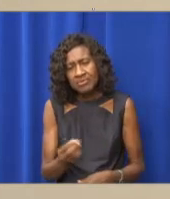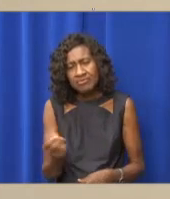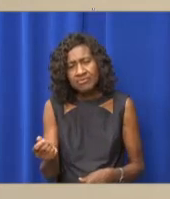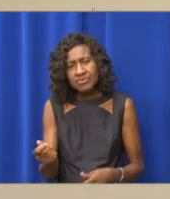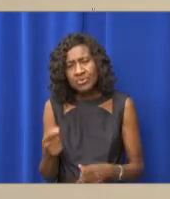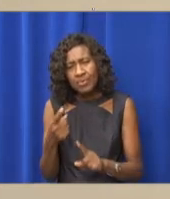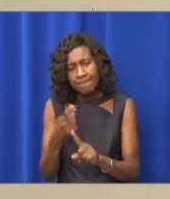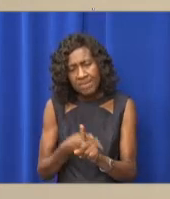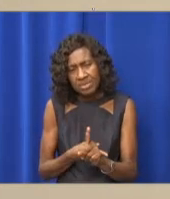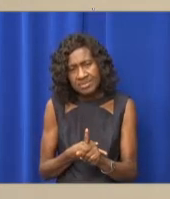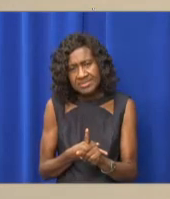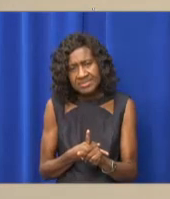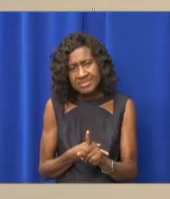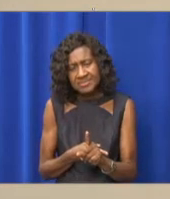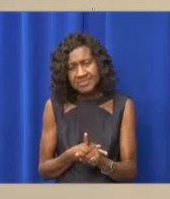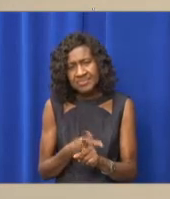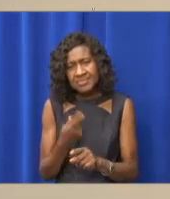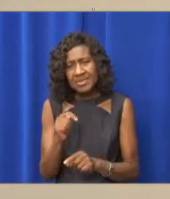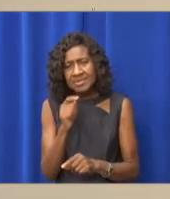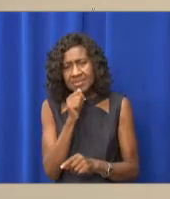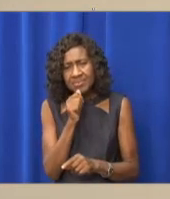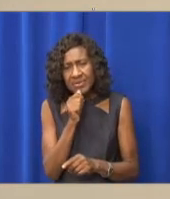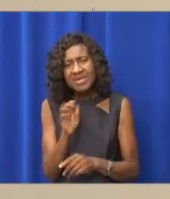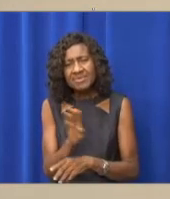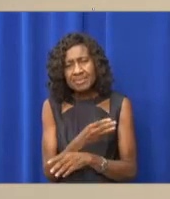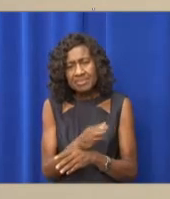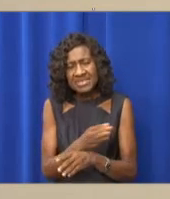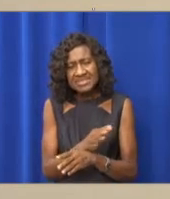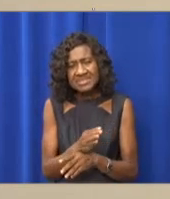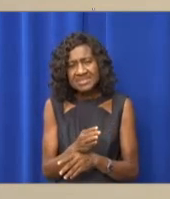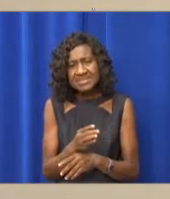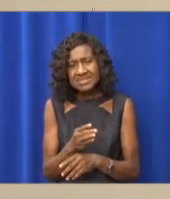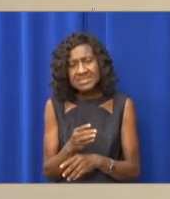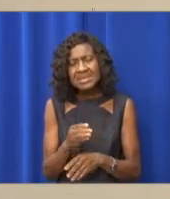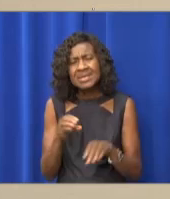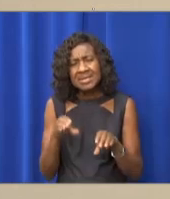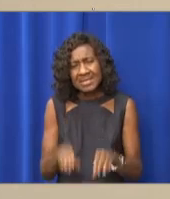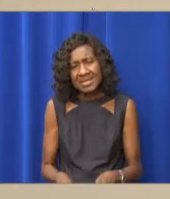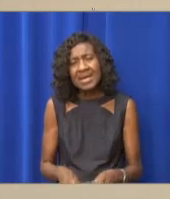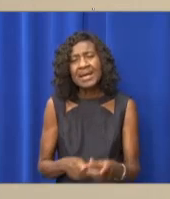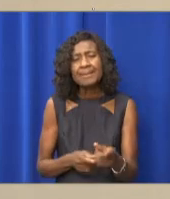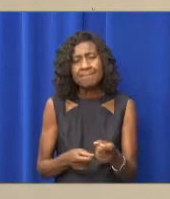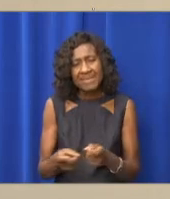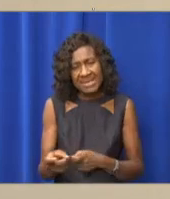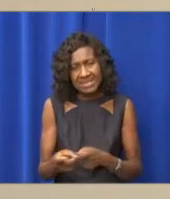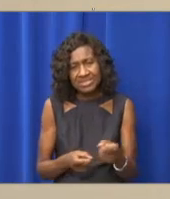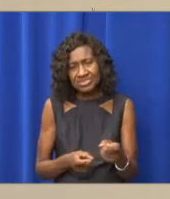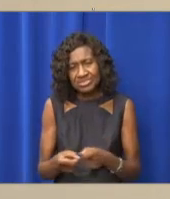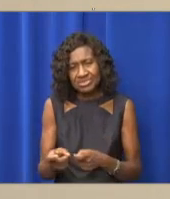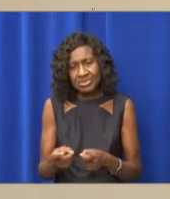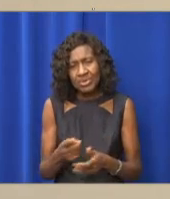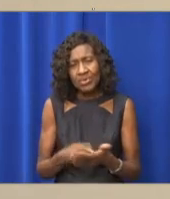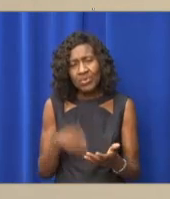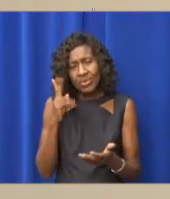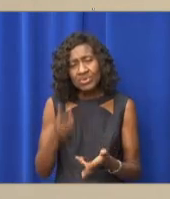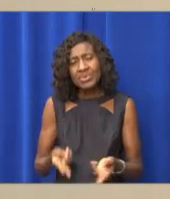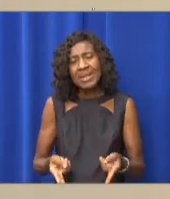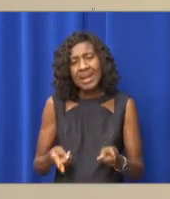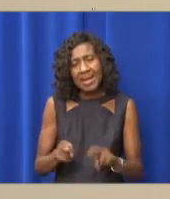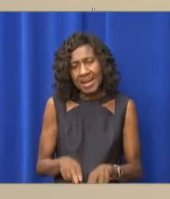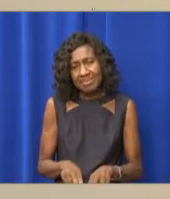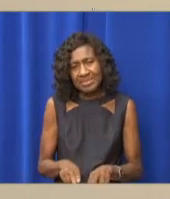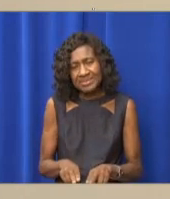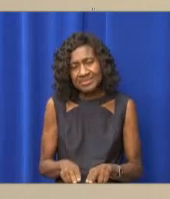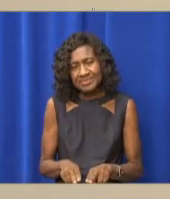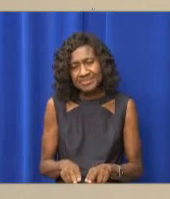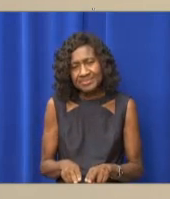is the private sector who deal with this, that they are more than capable of managing the challenges that go along with that, even when